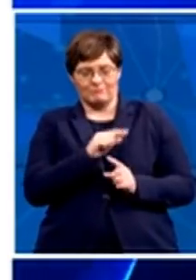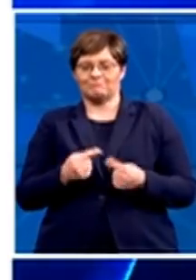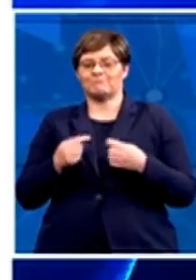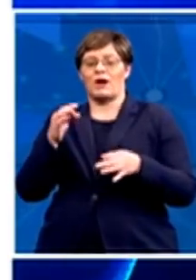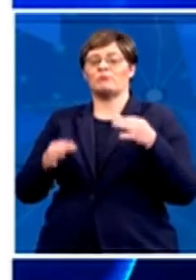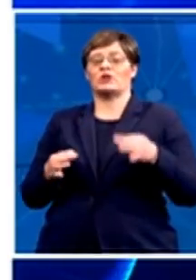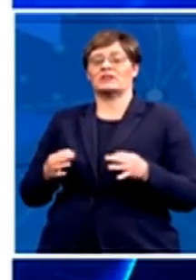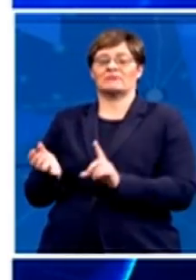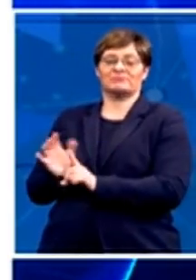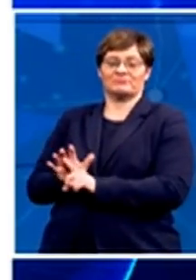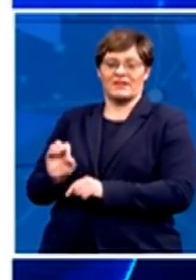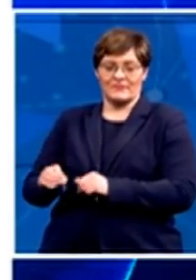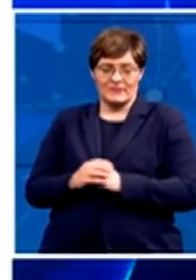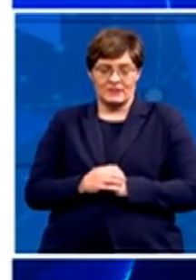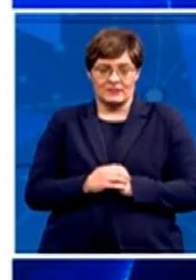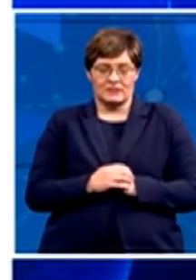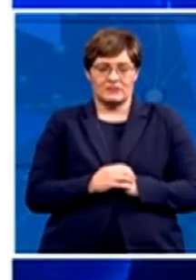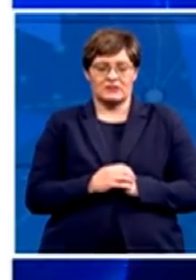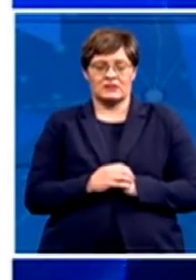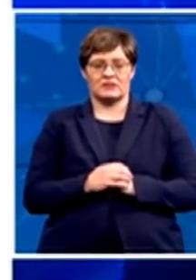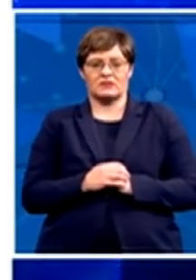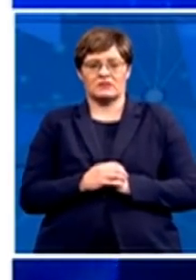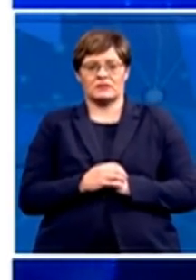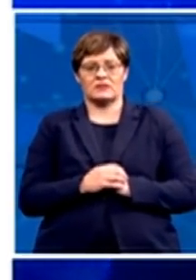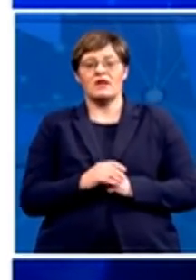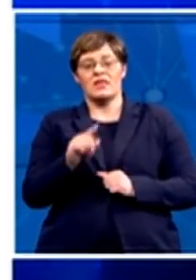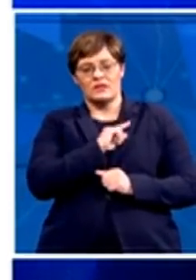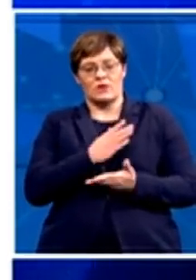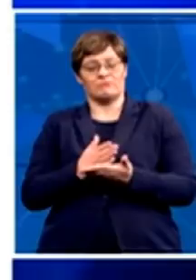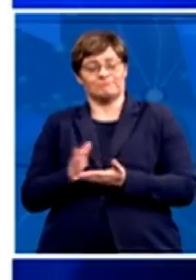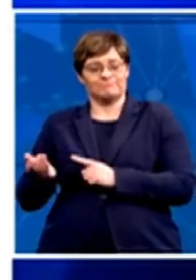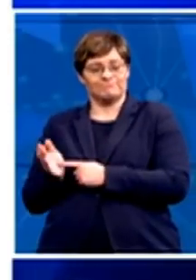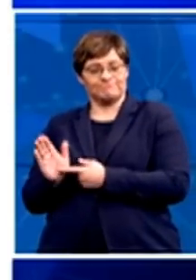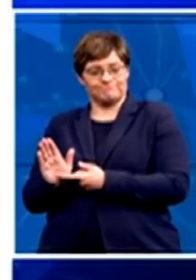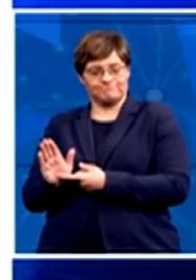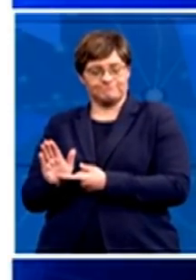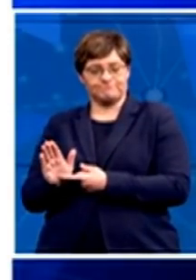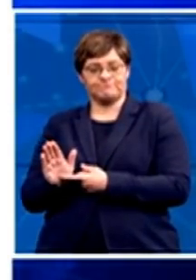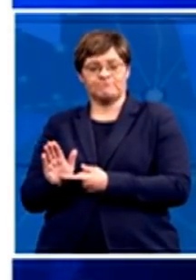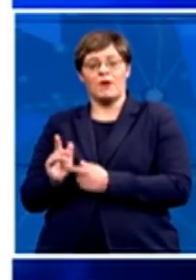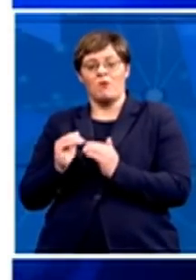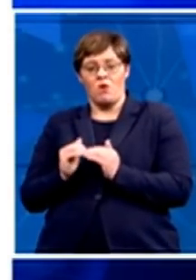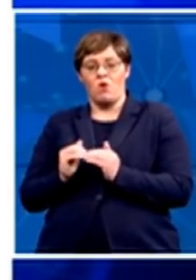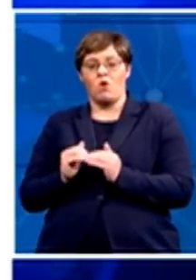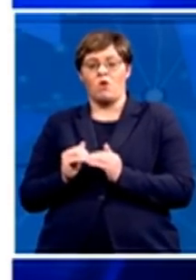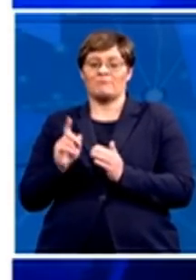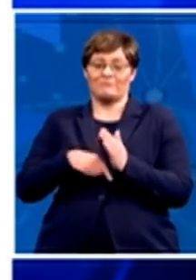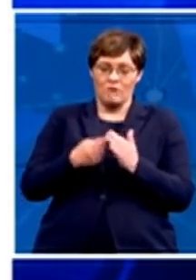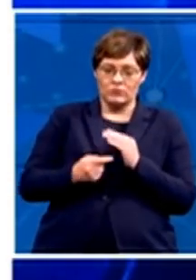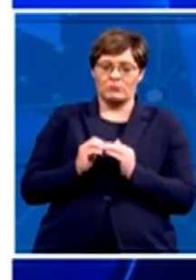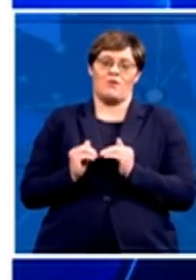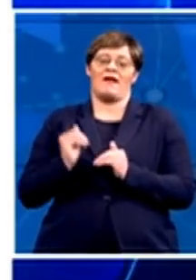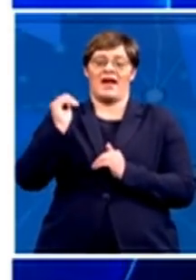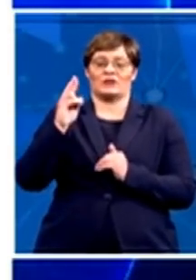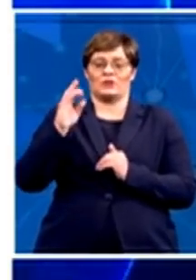such, the removal threshold is therefore higher. The President may suspend the